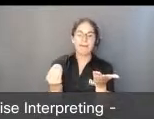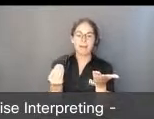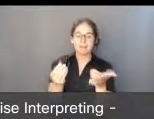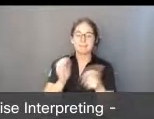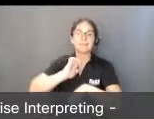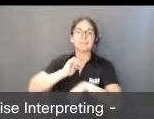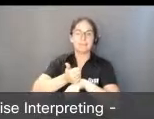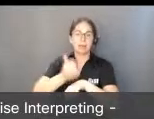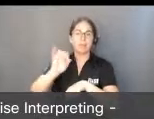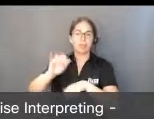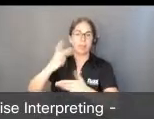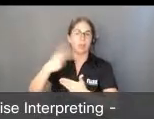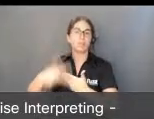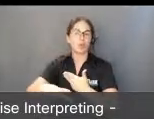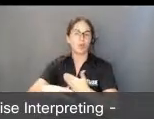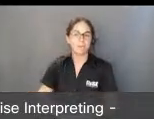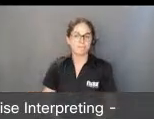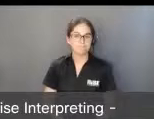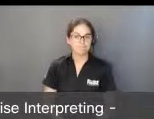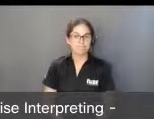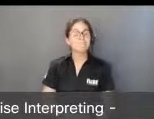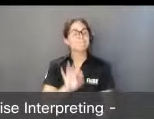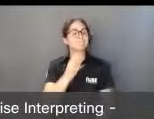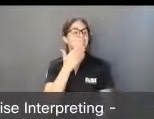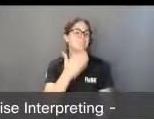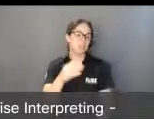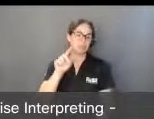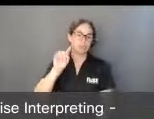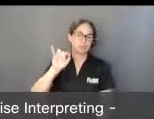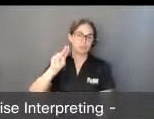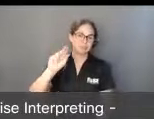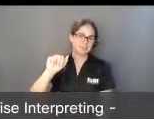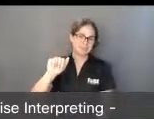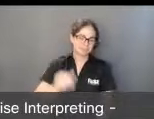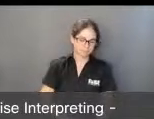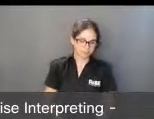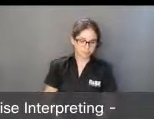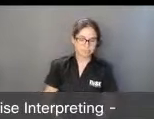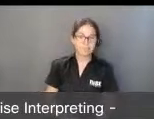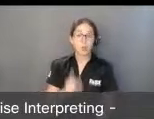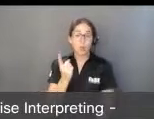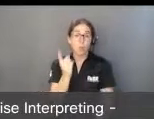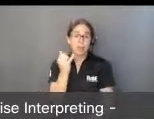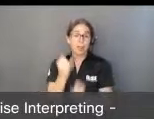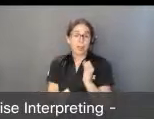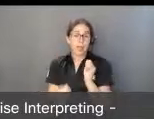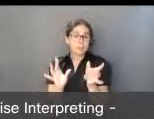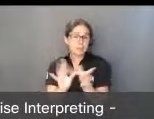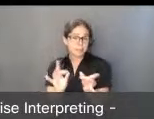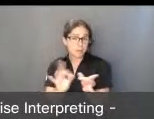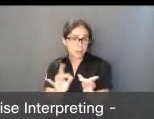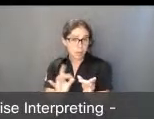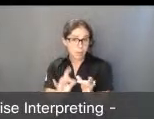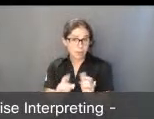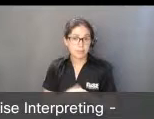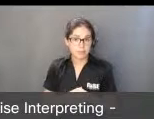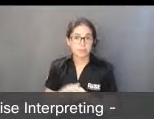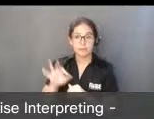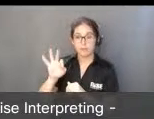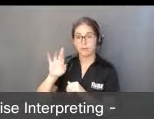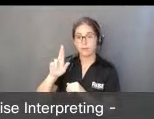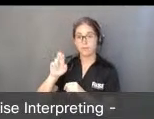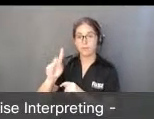that up. Okay, thank you, Tina, for that. And one last comment. I just want to